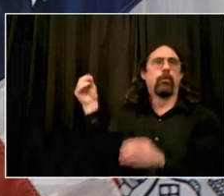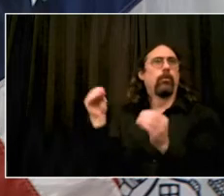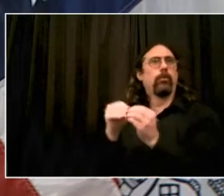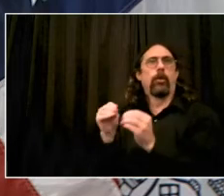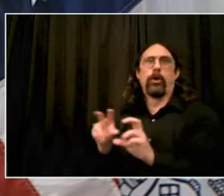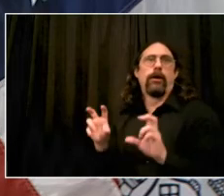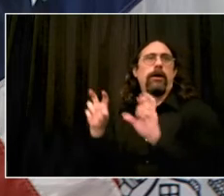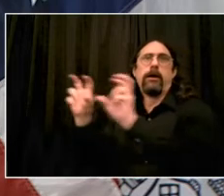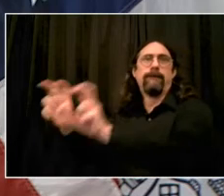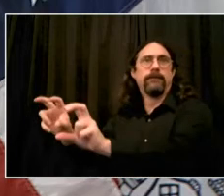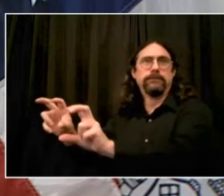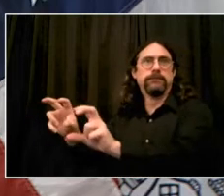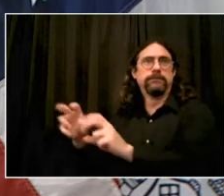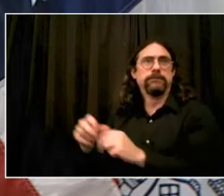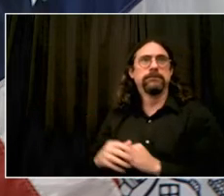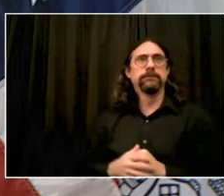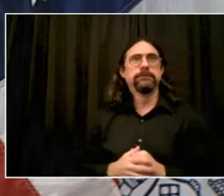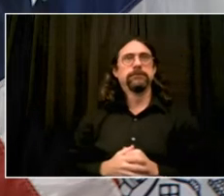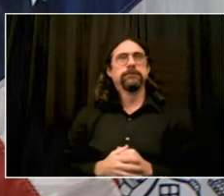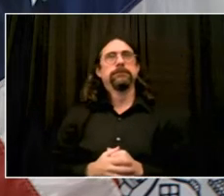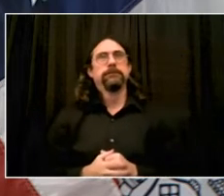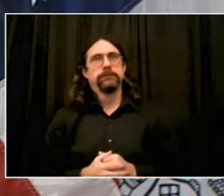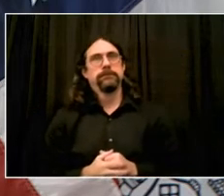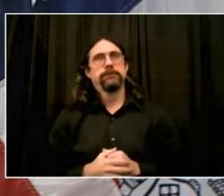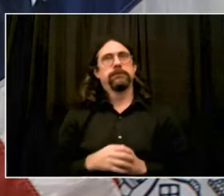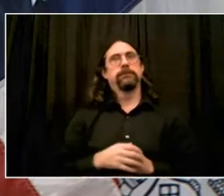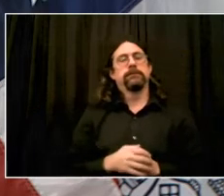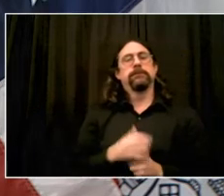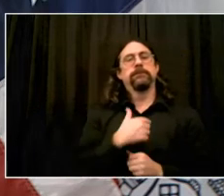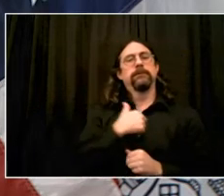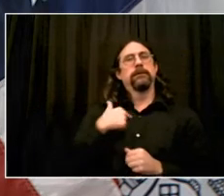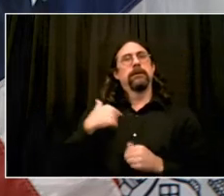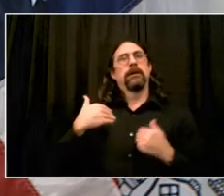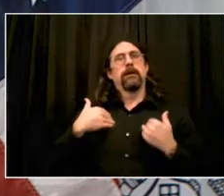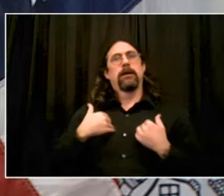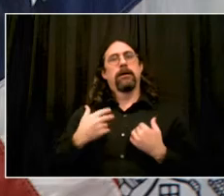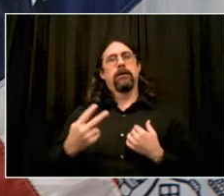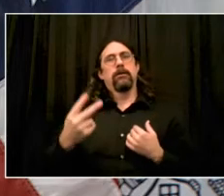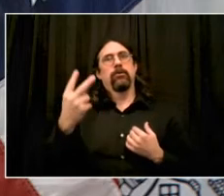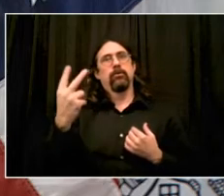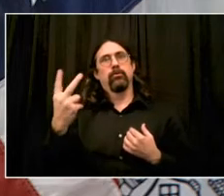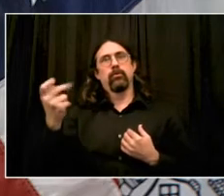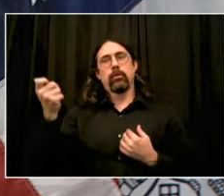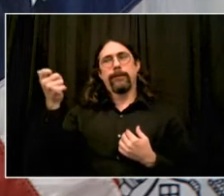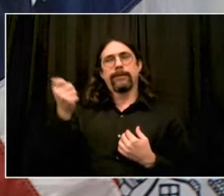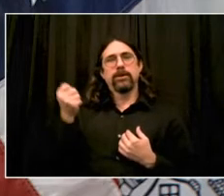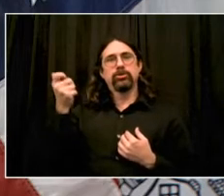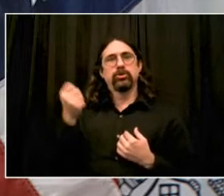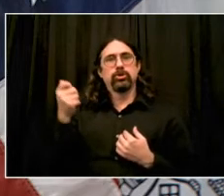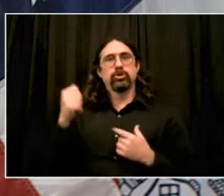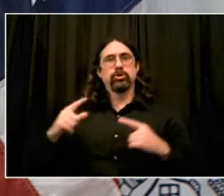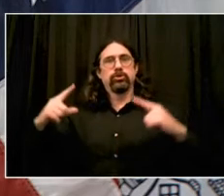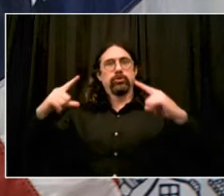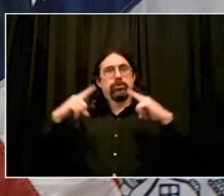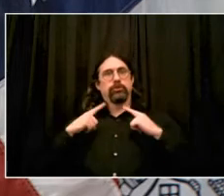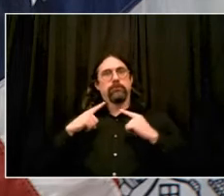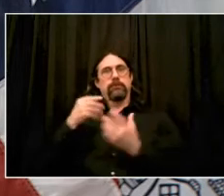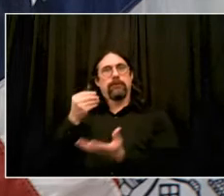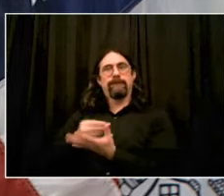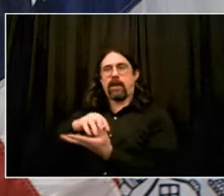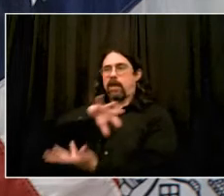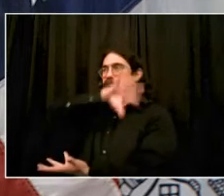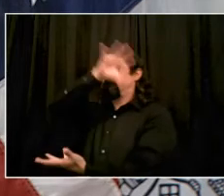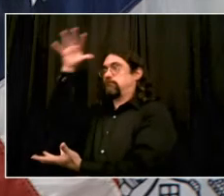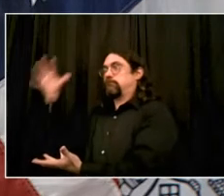Al Gore said to me the day we announced the divestment plan. He said a lot of people will talk about different